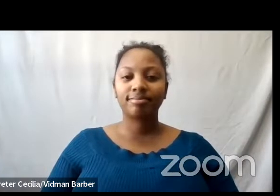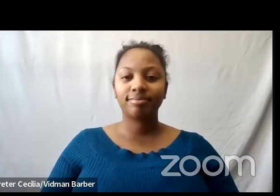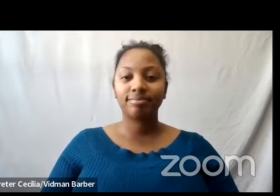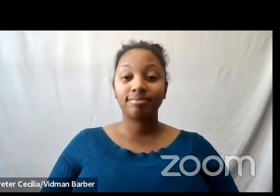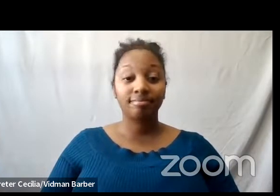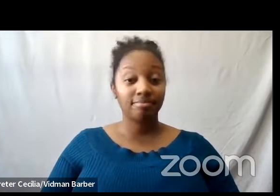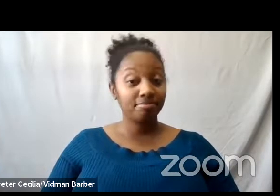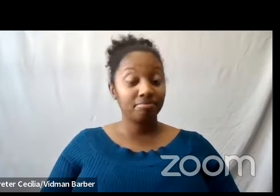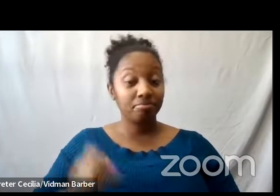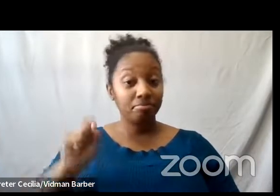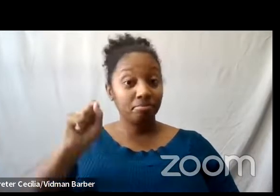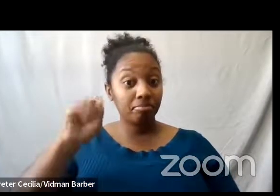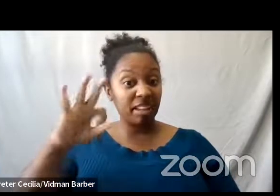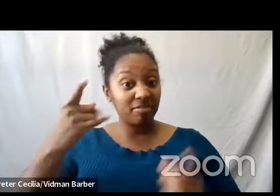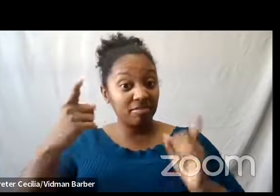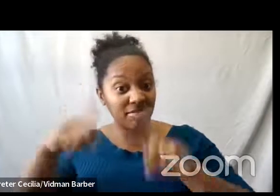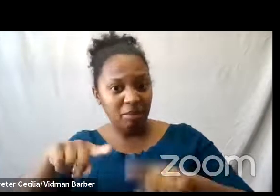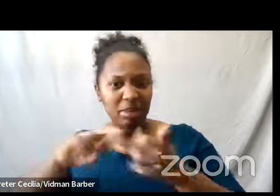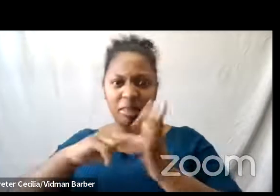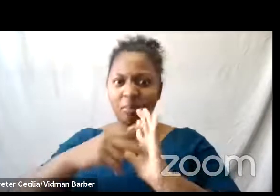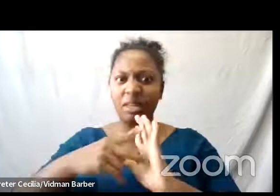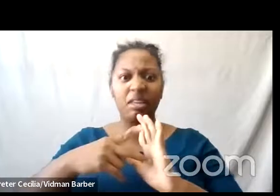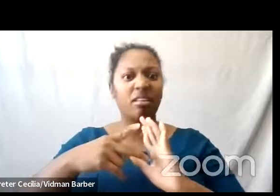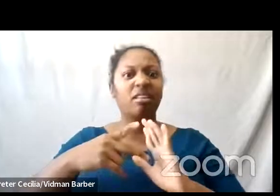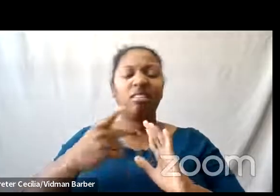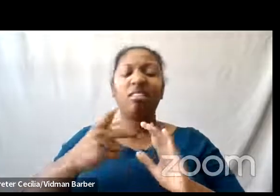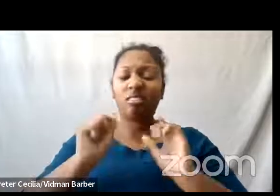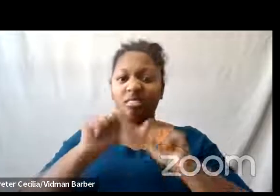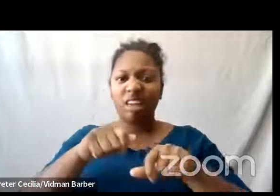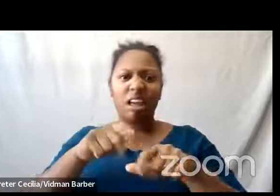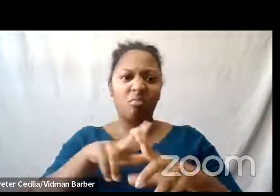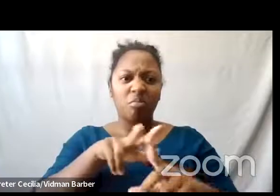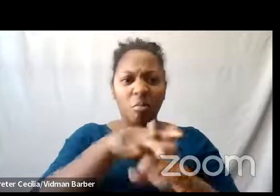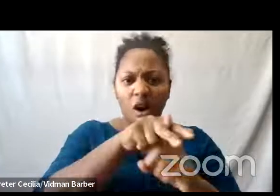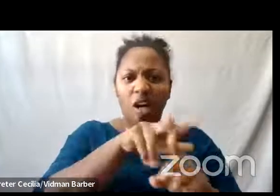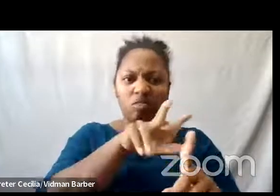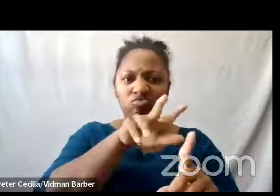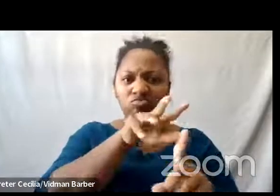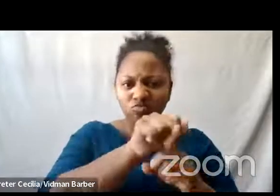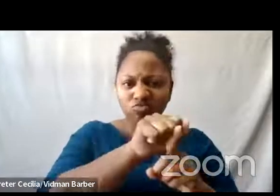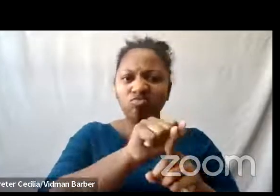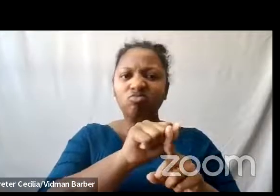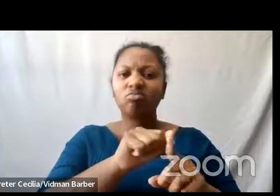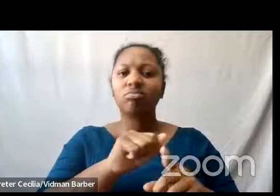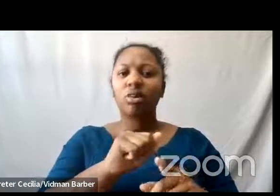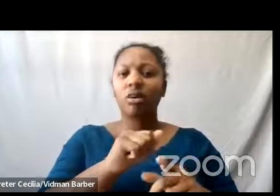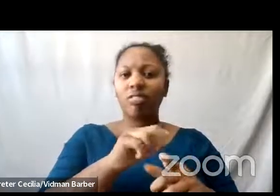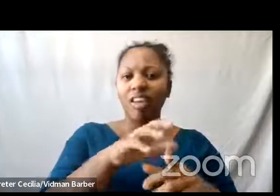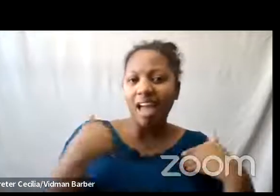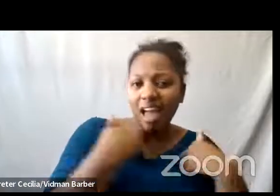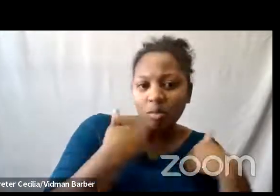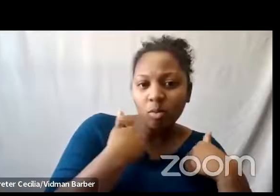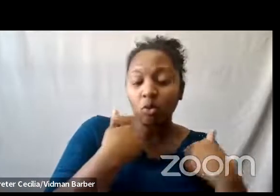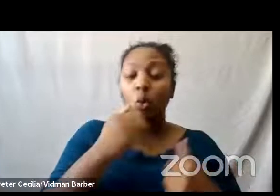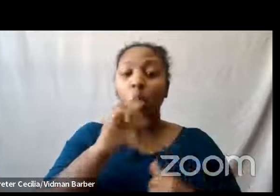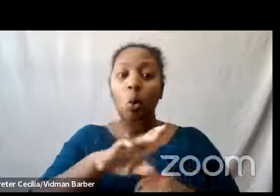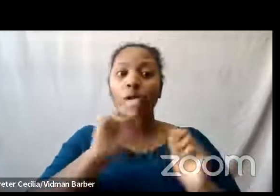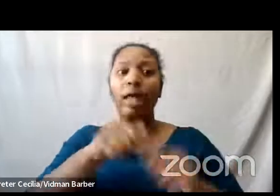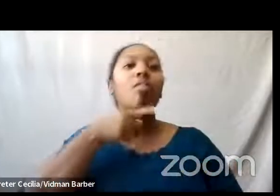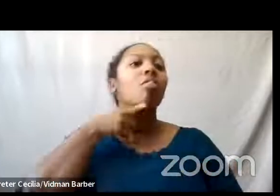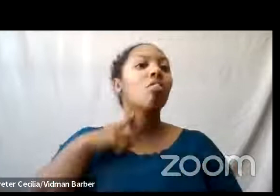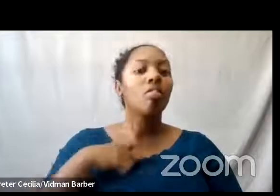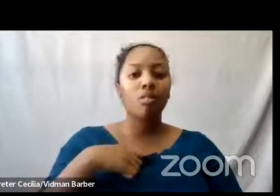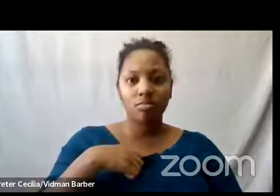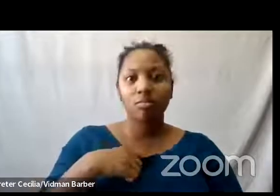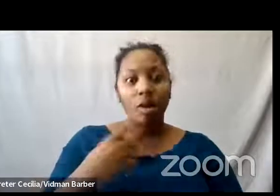that could absolutely get entangled, right? And some of the animals, like we saw in the video, and or they could ingest it, they could eat it,